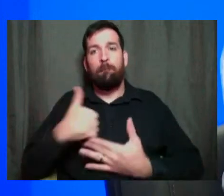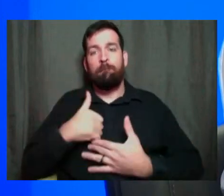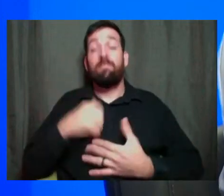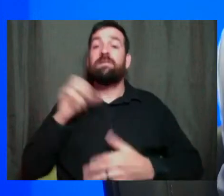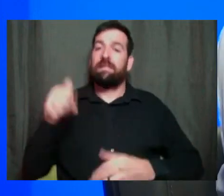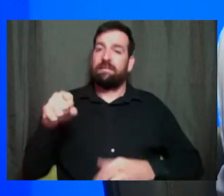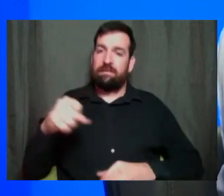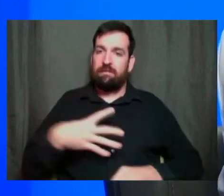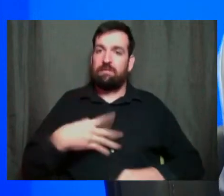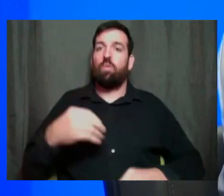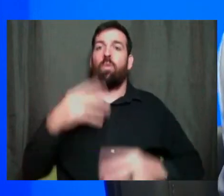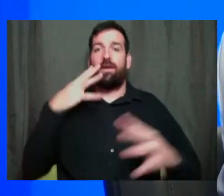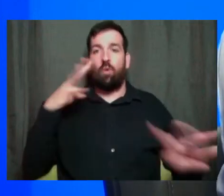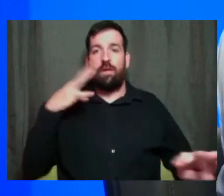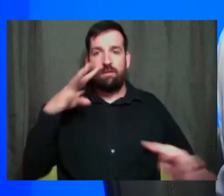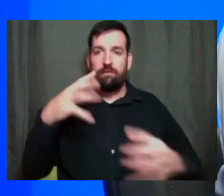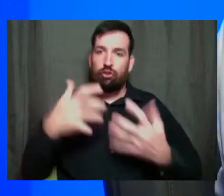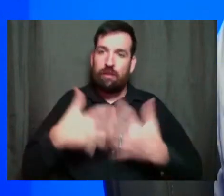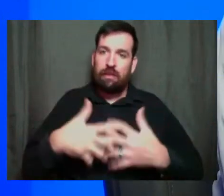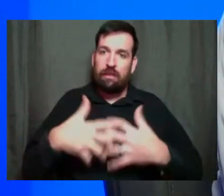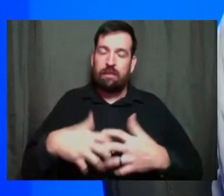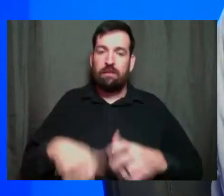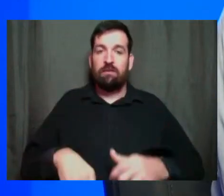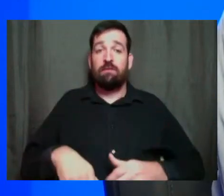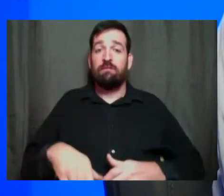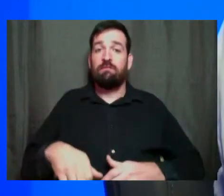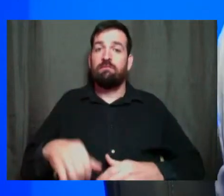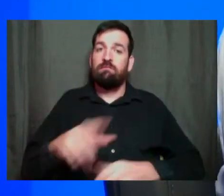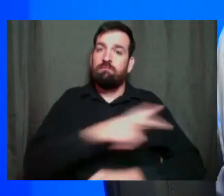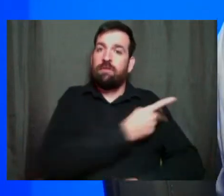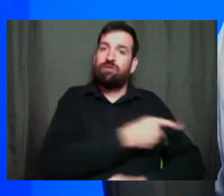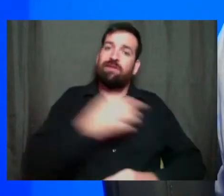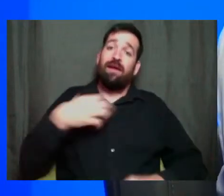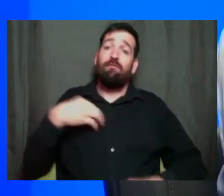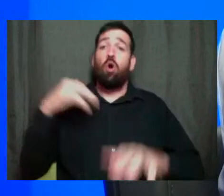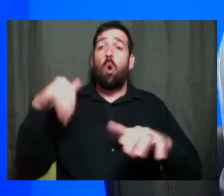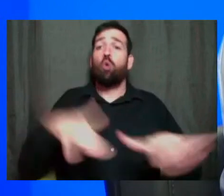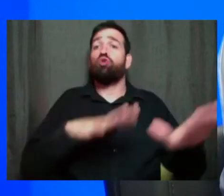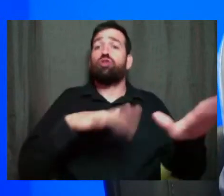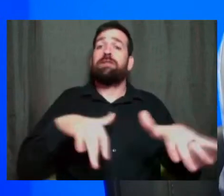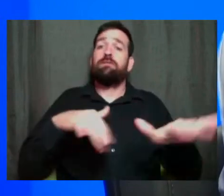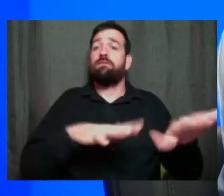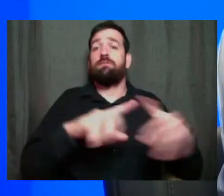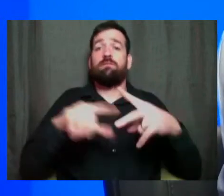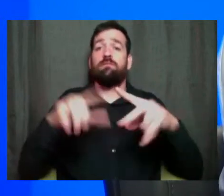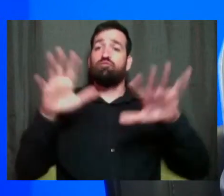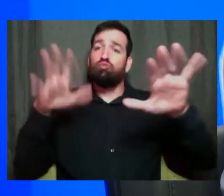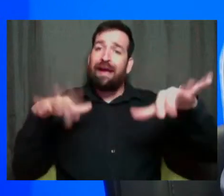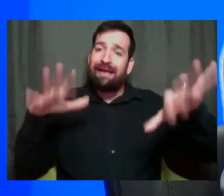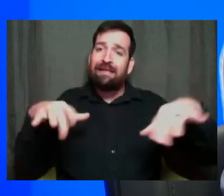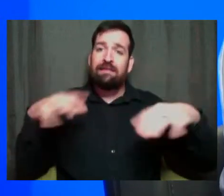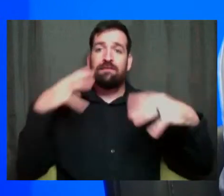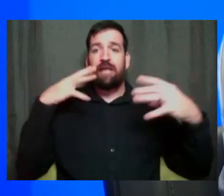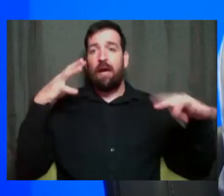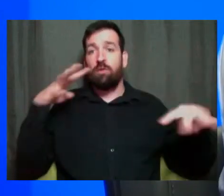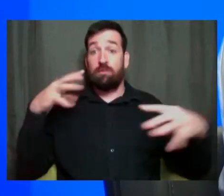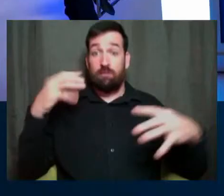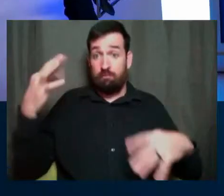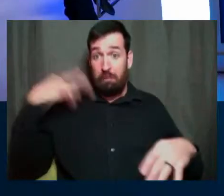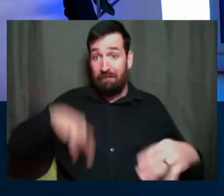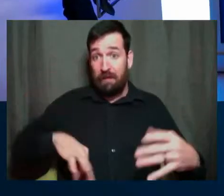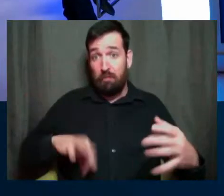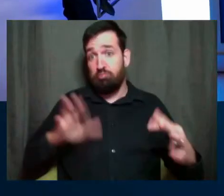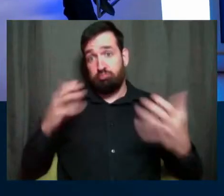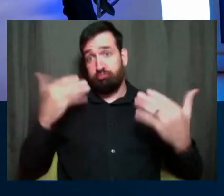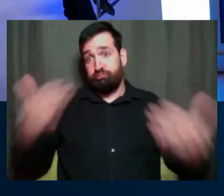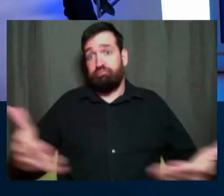noise machines. I have patients that have the ocean sound, the rain sound. If it's beneficial effective. for them, then they should do it.